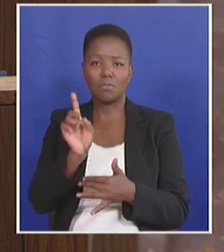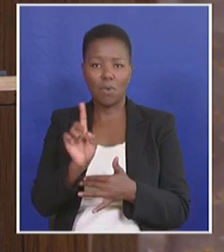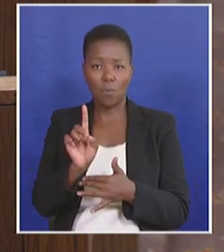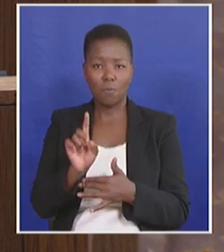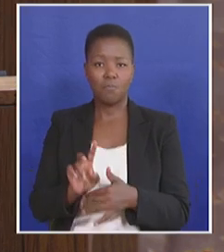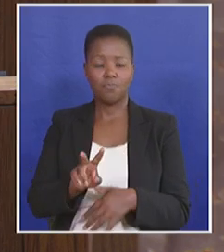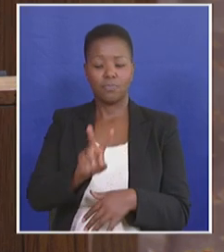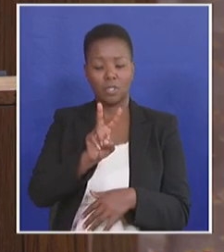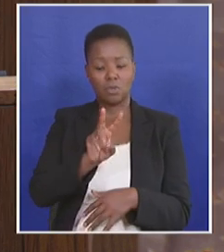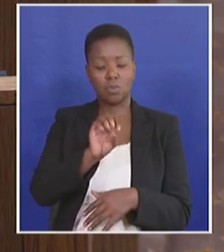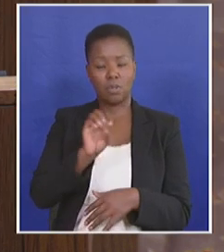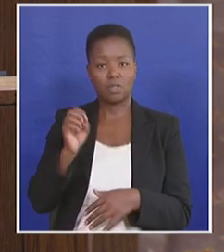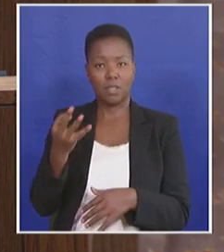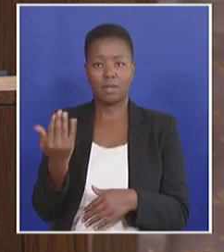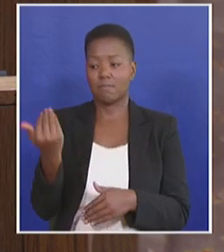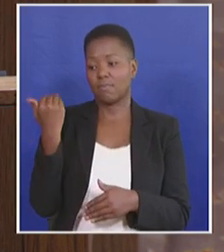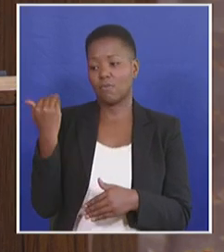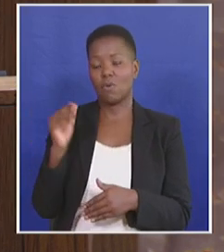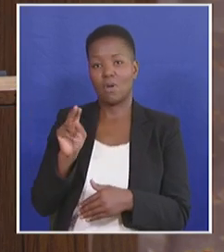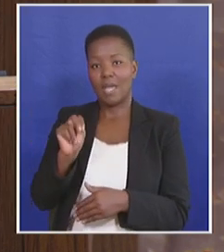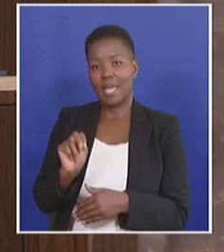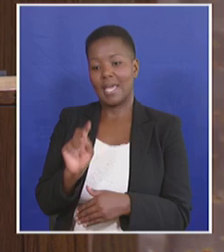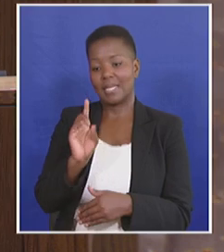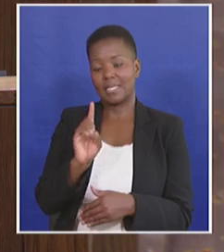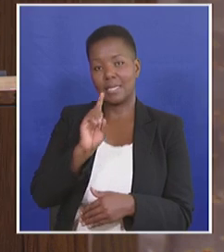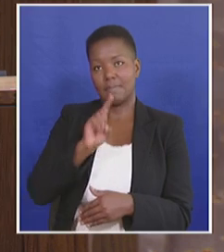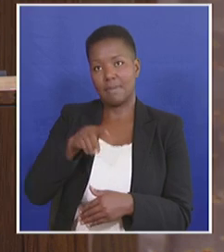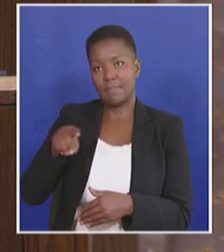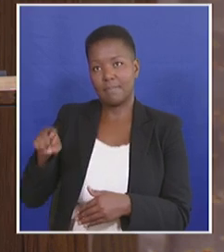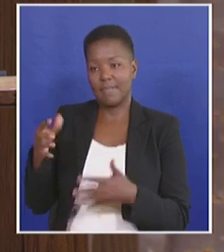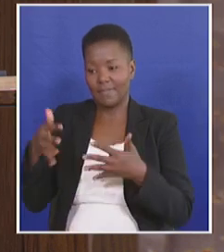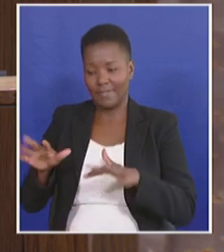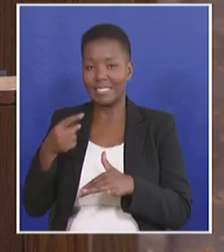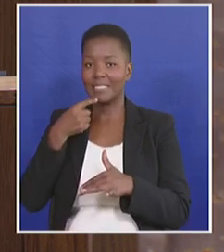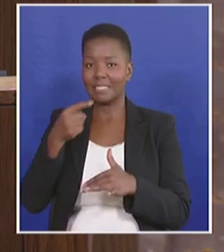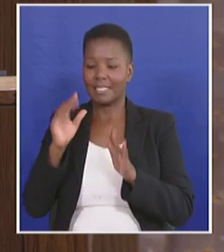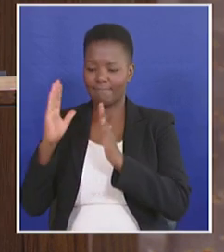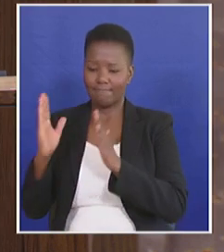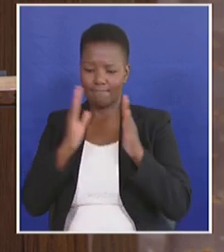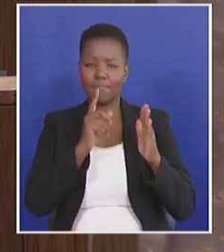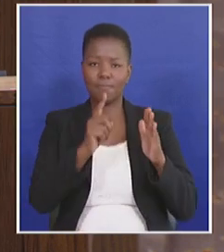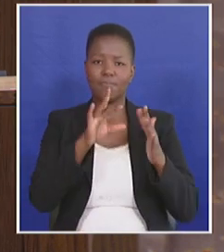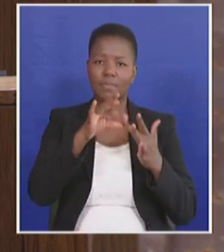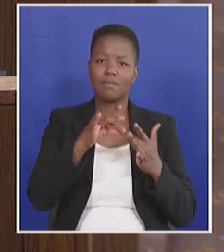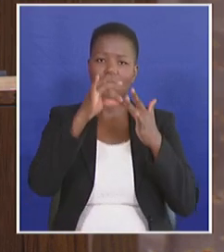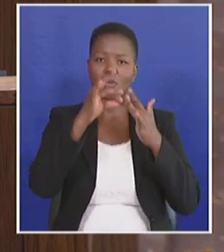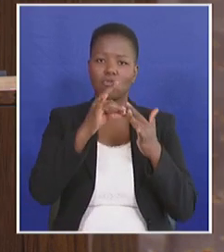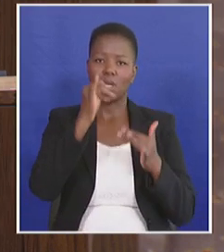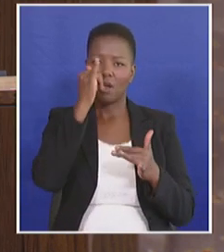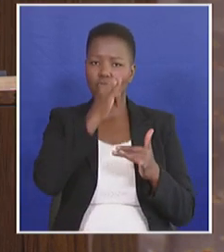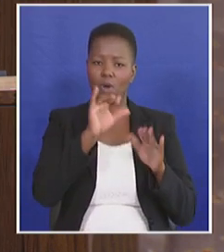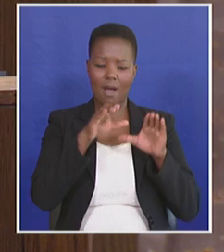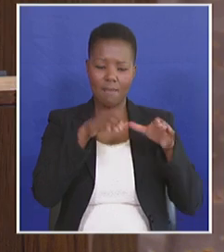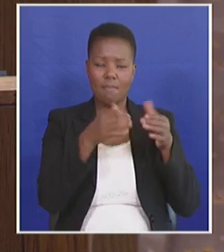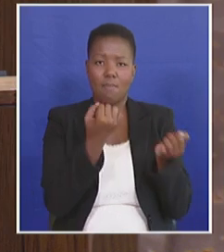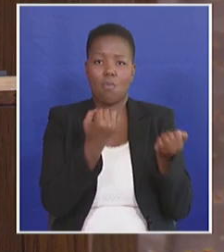then NDPP directed that the outstanding cases be dealt with by the Priority Crimes Litigation Unit in his office, and all